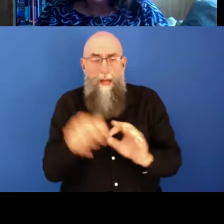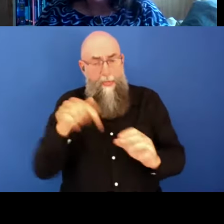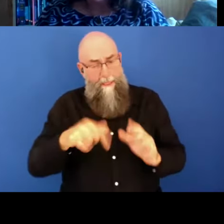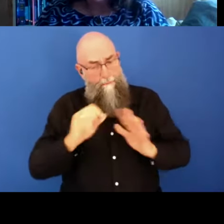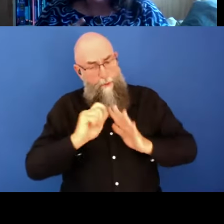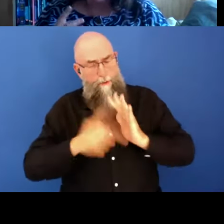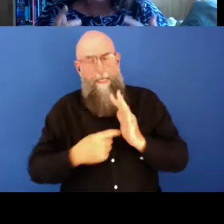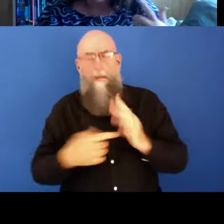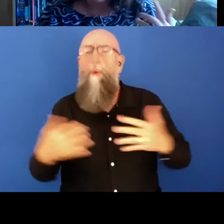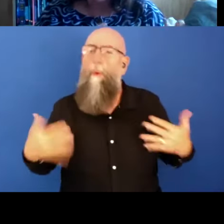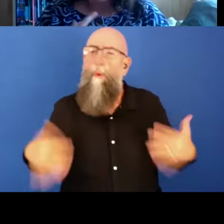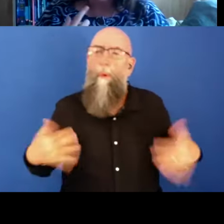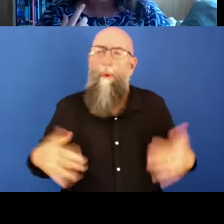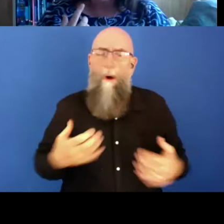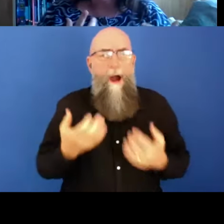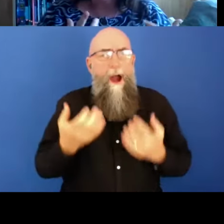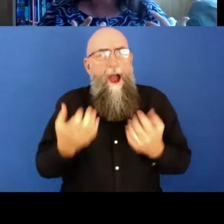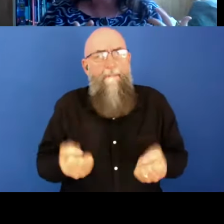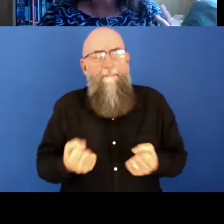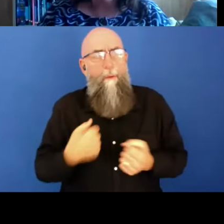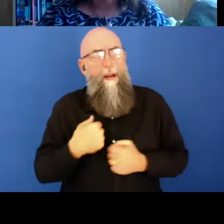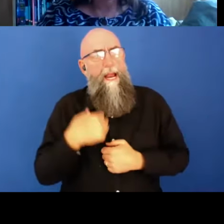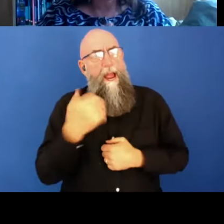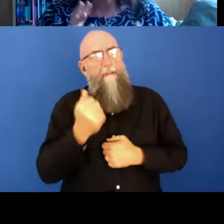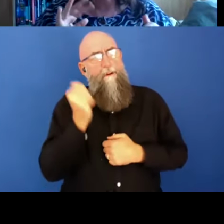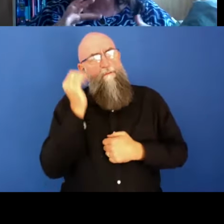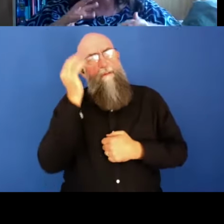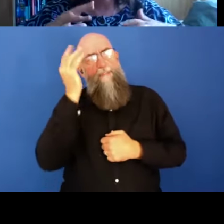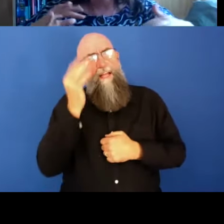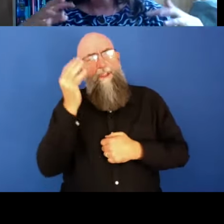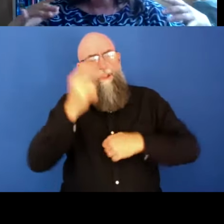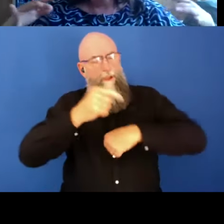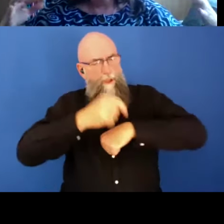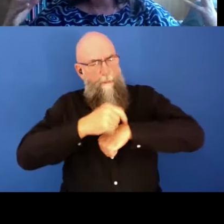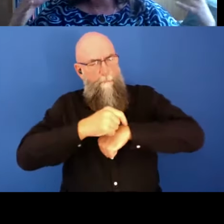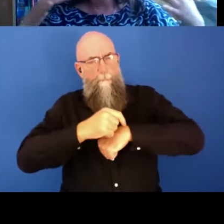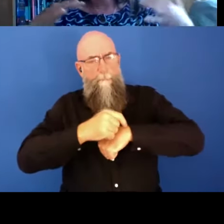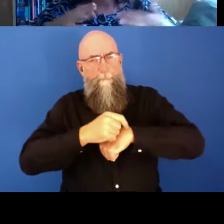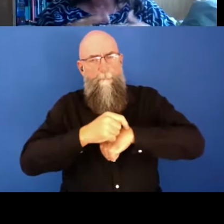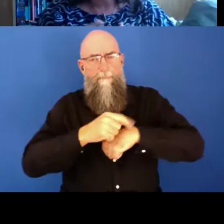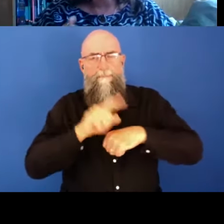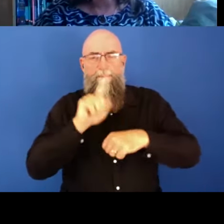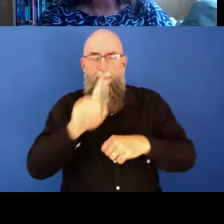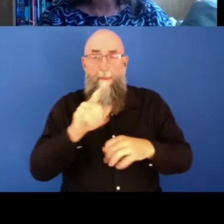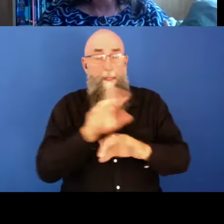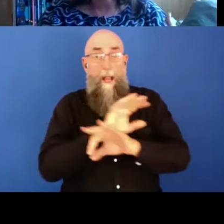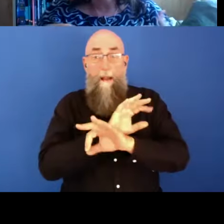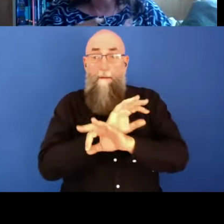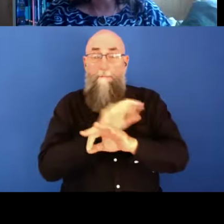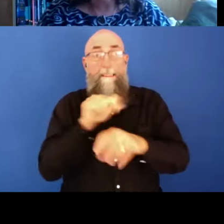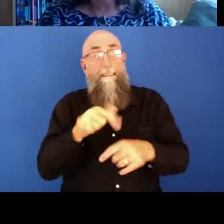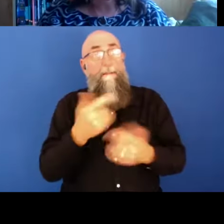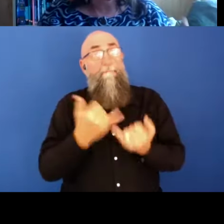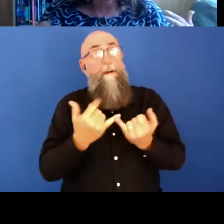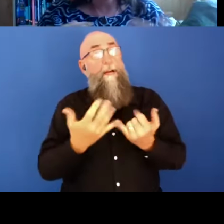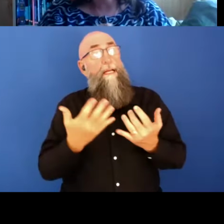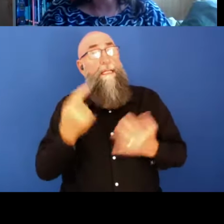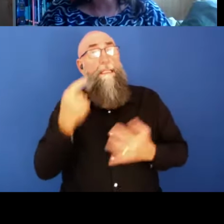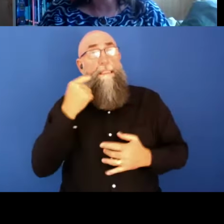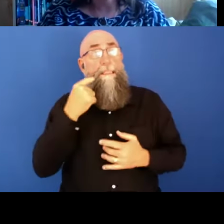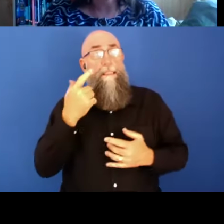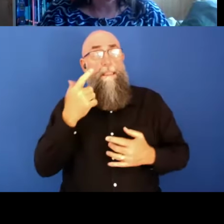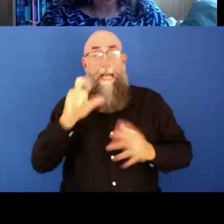don't think we we've sort of had a reflection session on it but i don't think we've quite cleared out exactly and it probably will stay quite